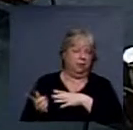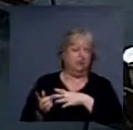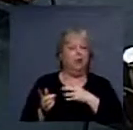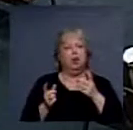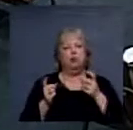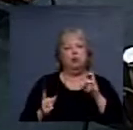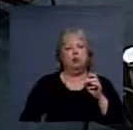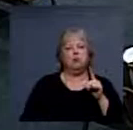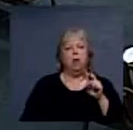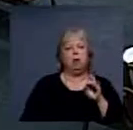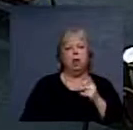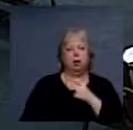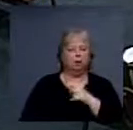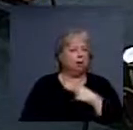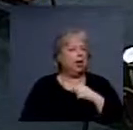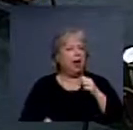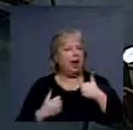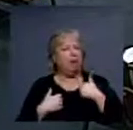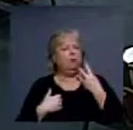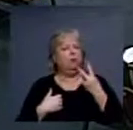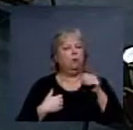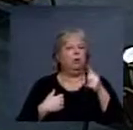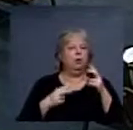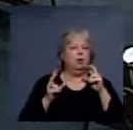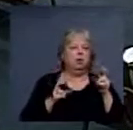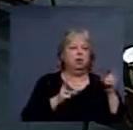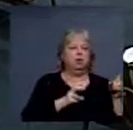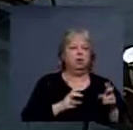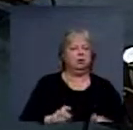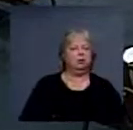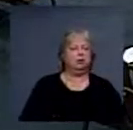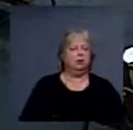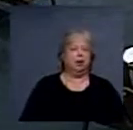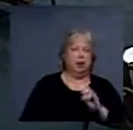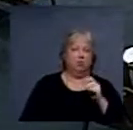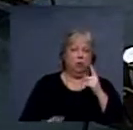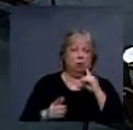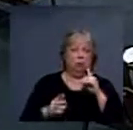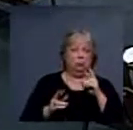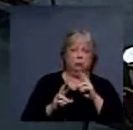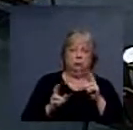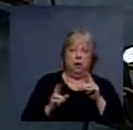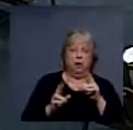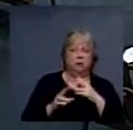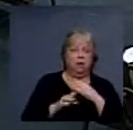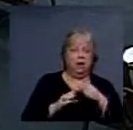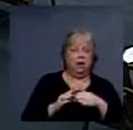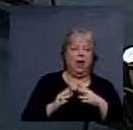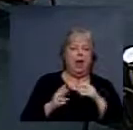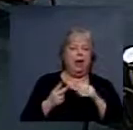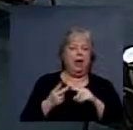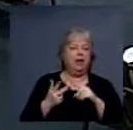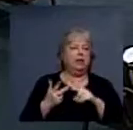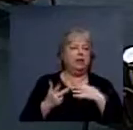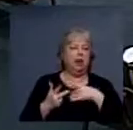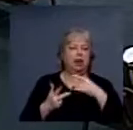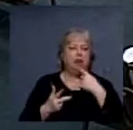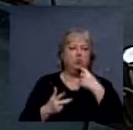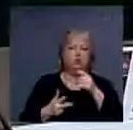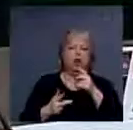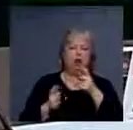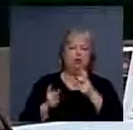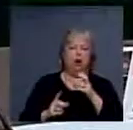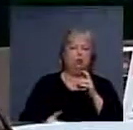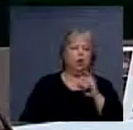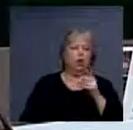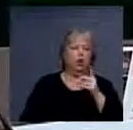Director Adcock. Yes, I have two other subjects if we're about through on this, but I also. Before you do that, I also would like to tell Director Campiris or Director